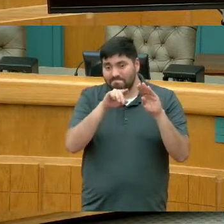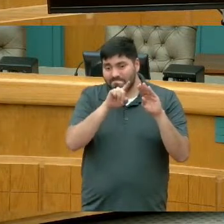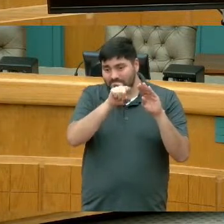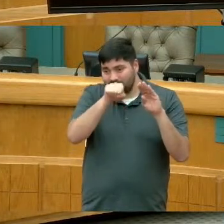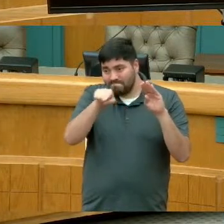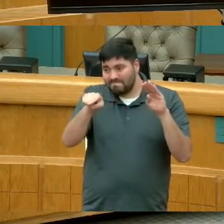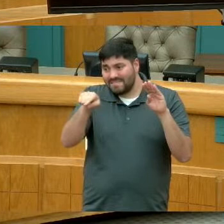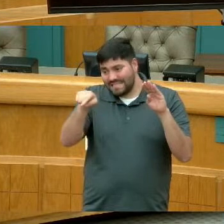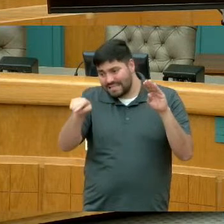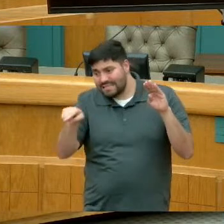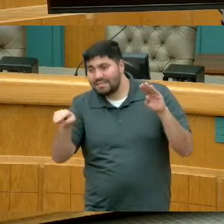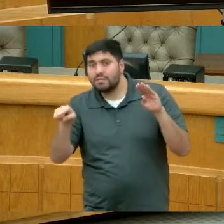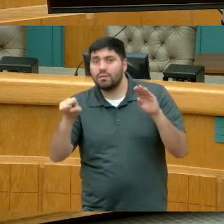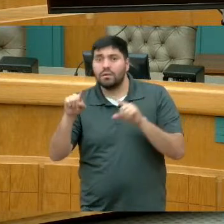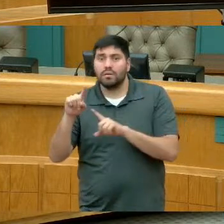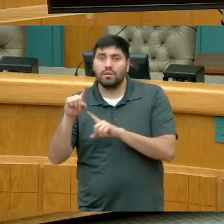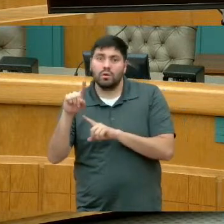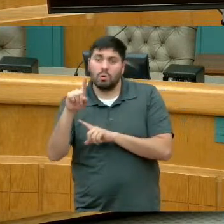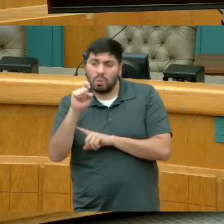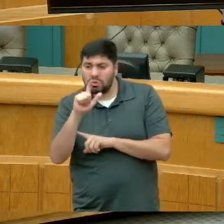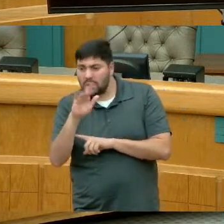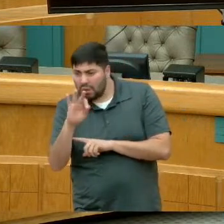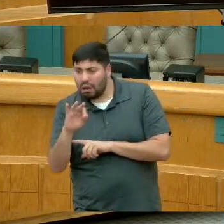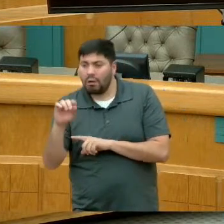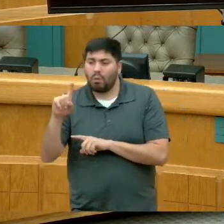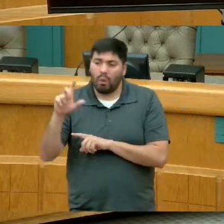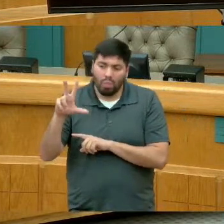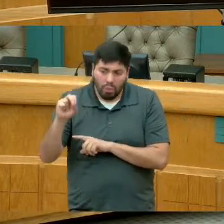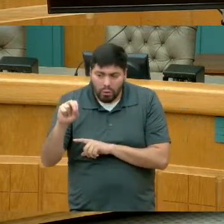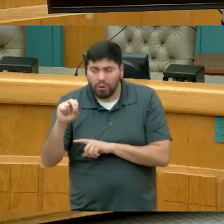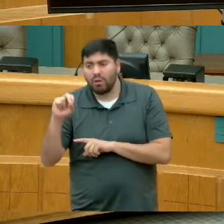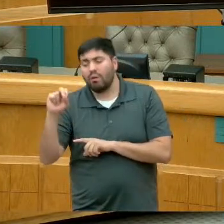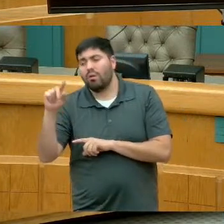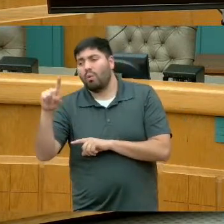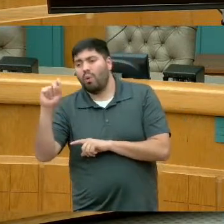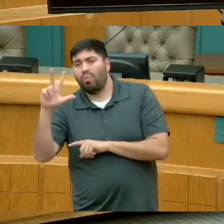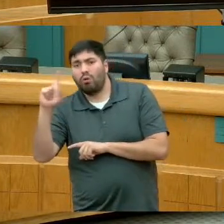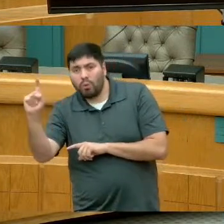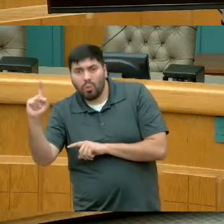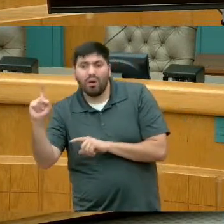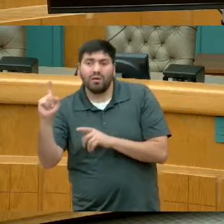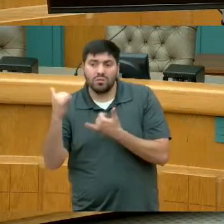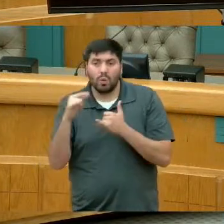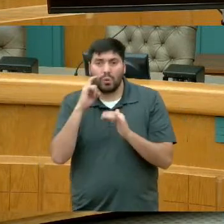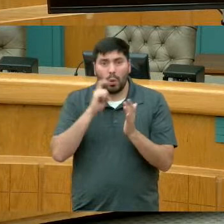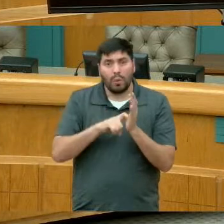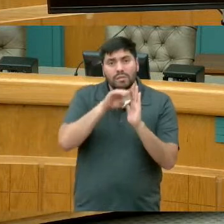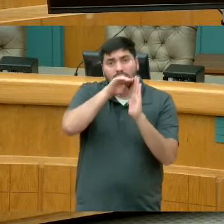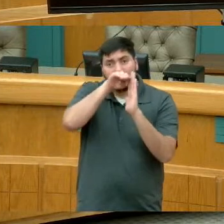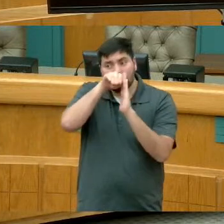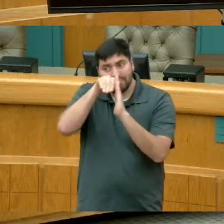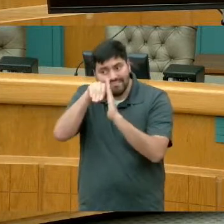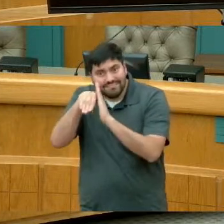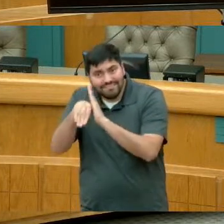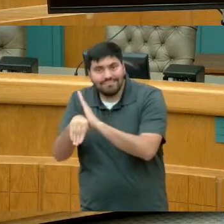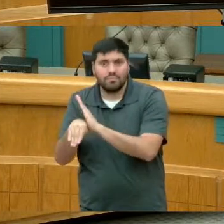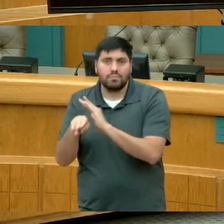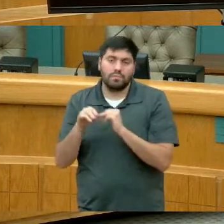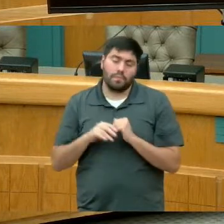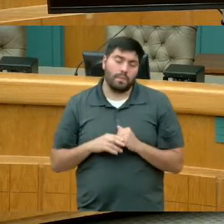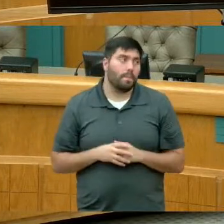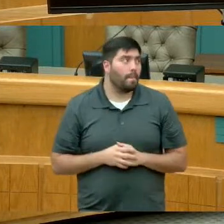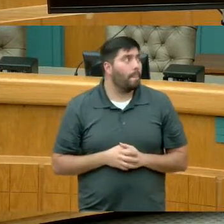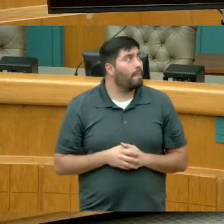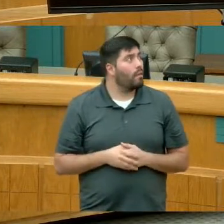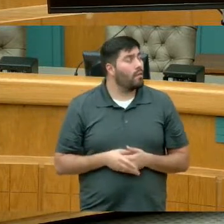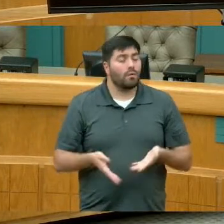few days, we're down to 129, 130, 131. So the trend is coming down. Next